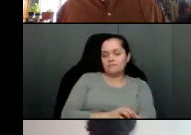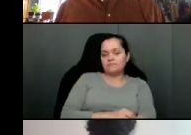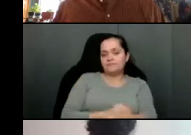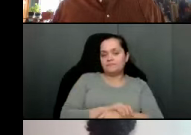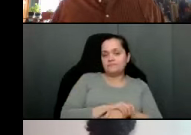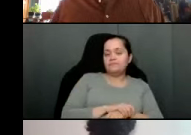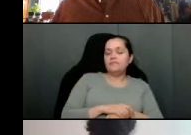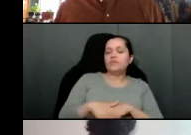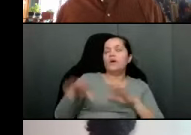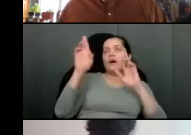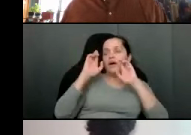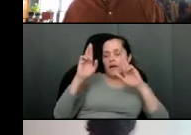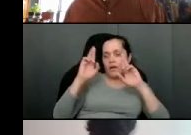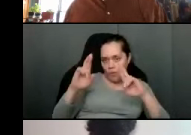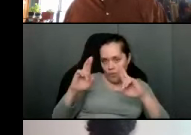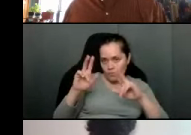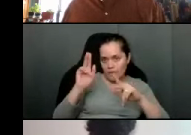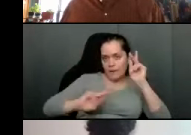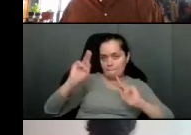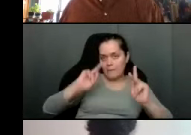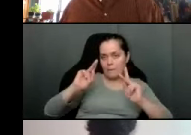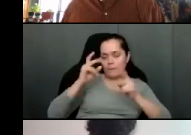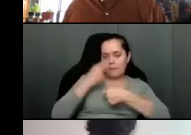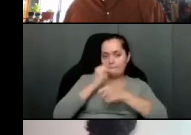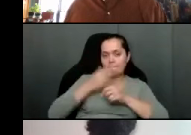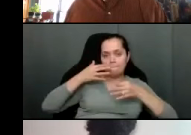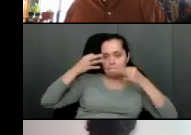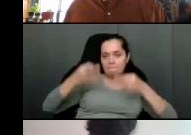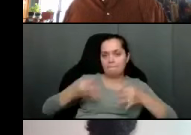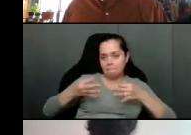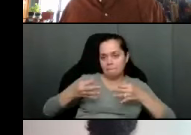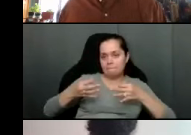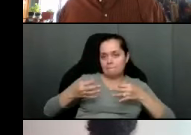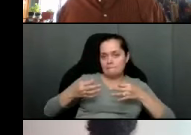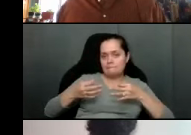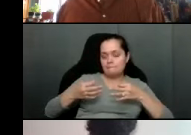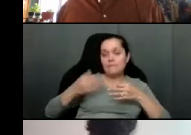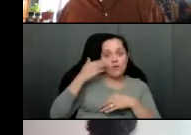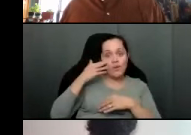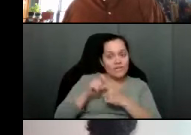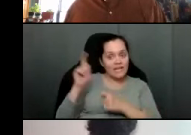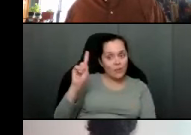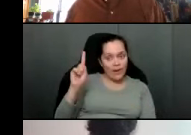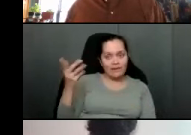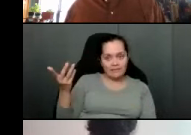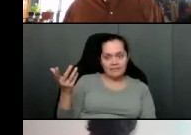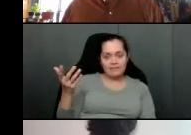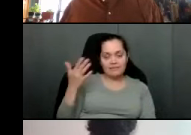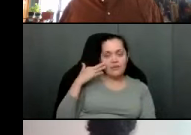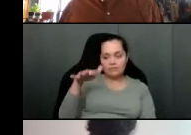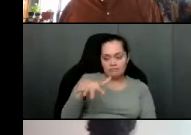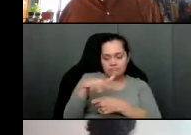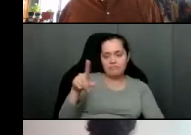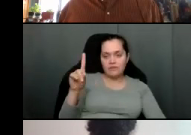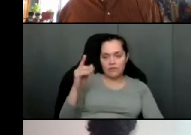Well, I hope that people who are making decisions know where it is, know where the place